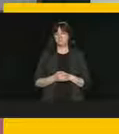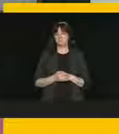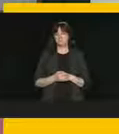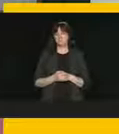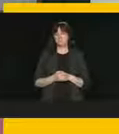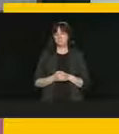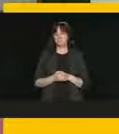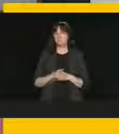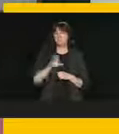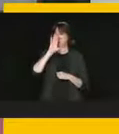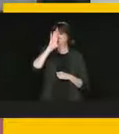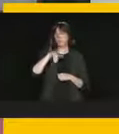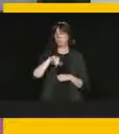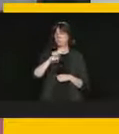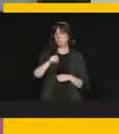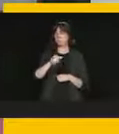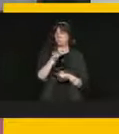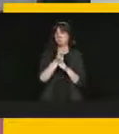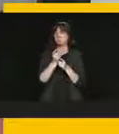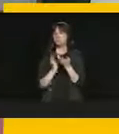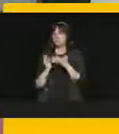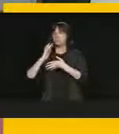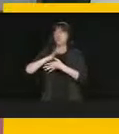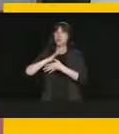priorité a toujours été. We know that